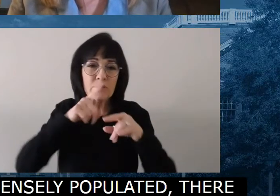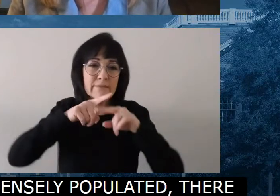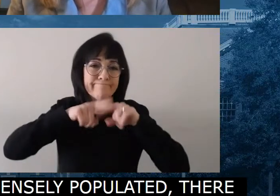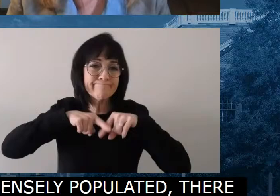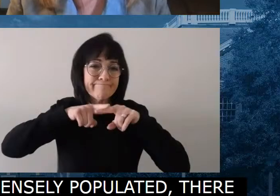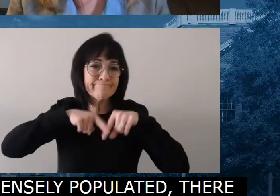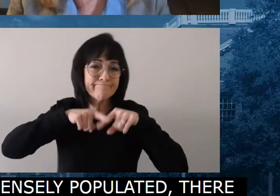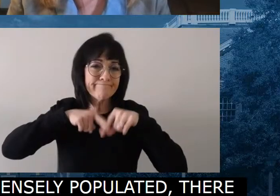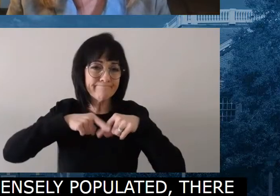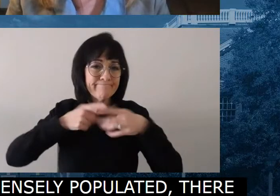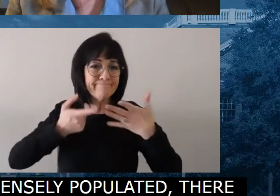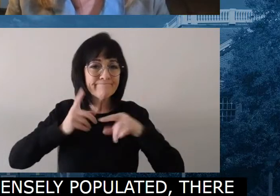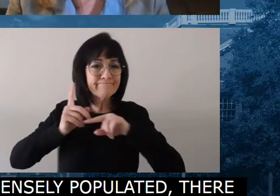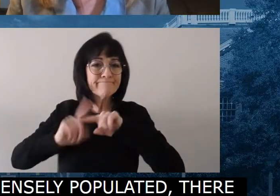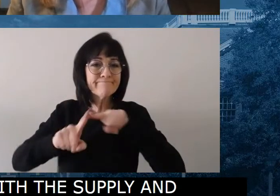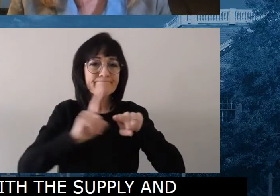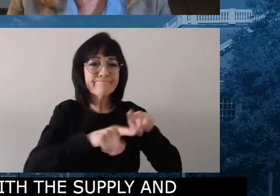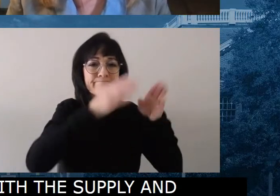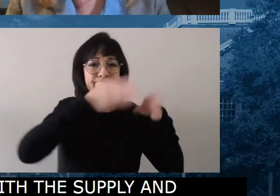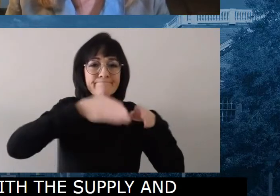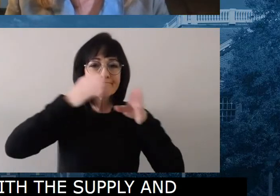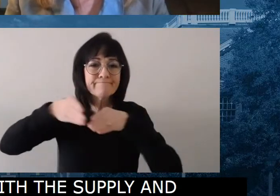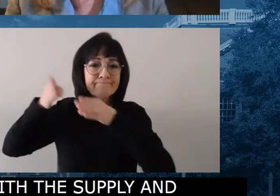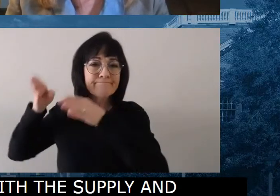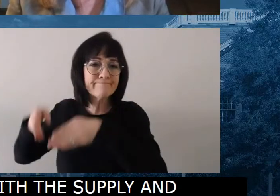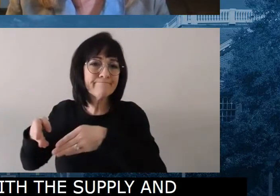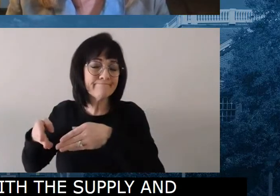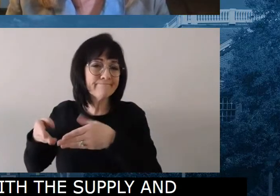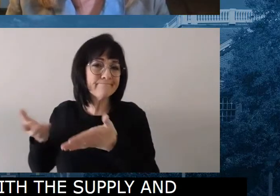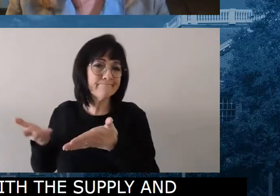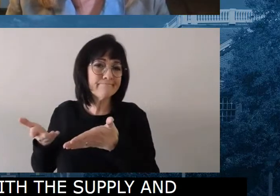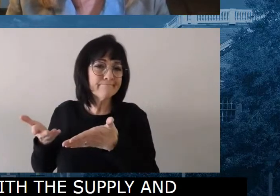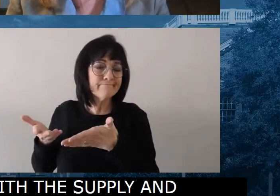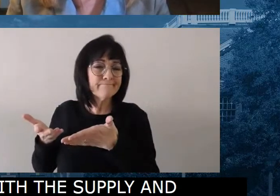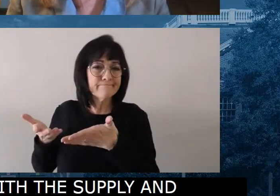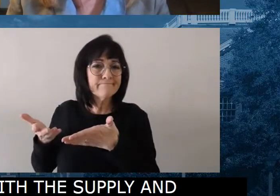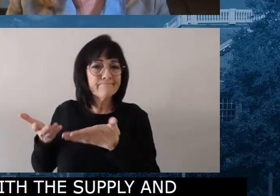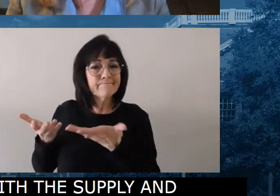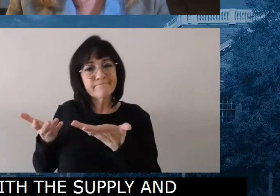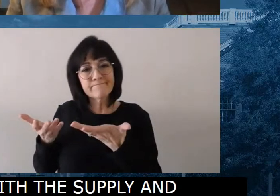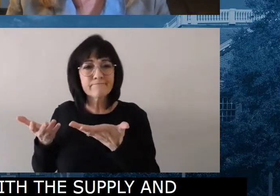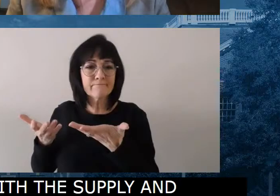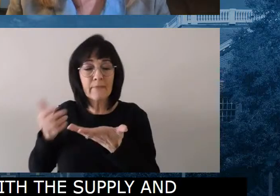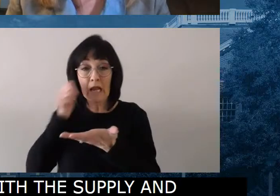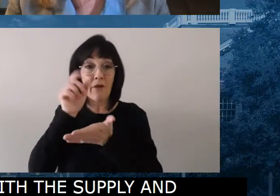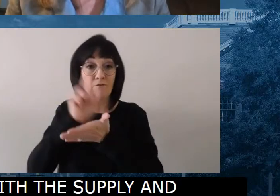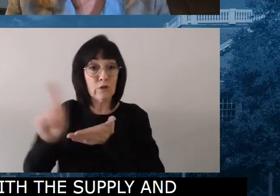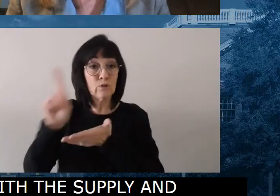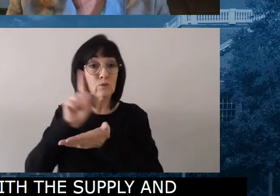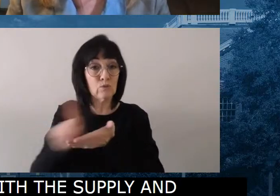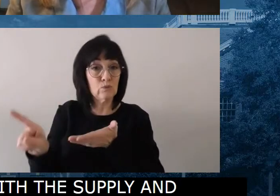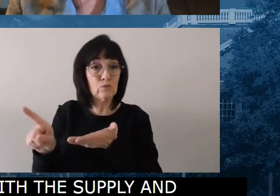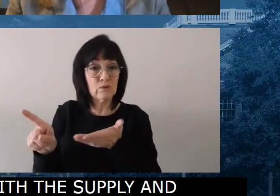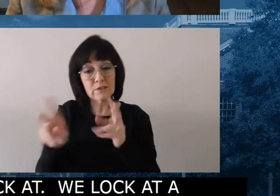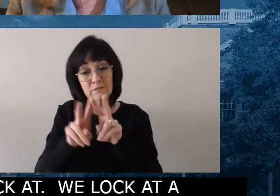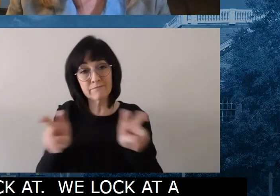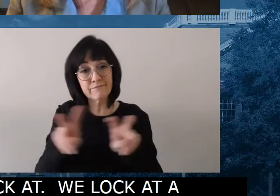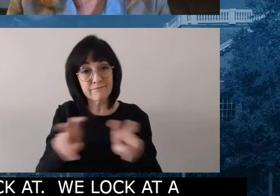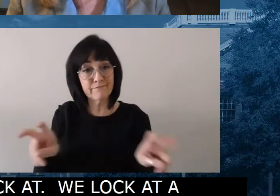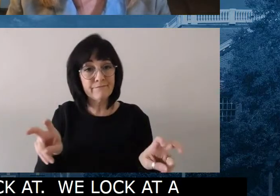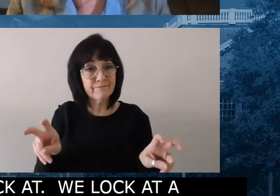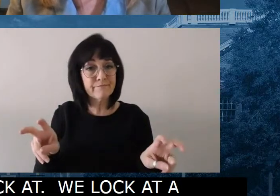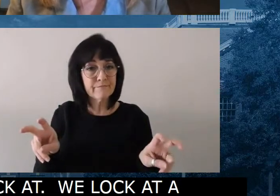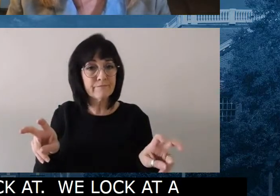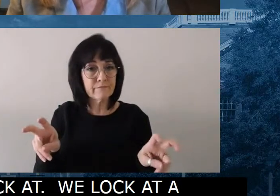number of factors based on all our partners, and it's something we look at weekly. And I'll tell you, we make sure the throughput